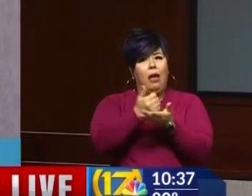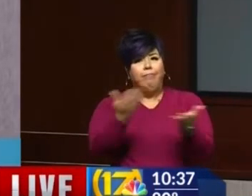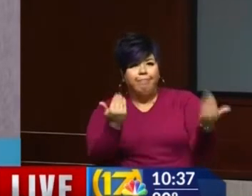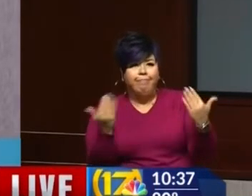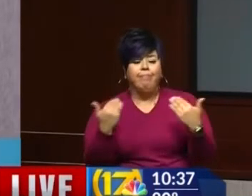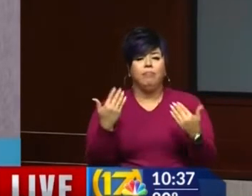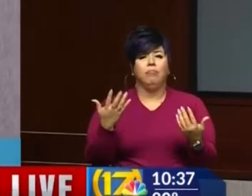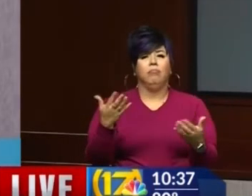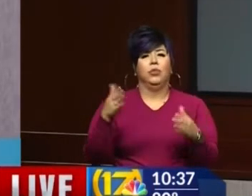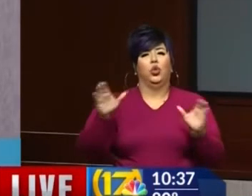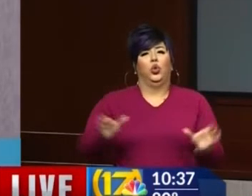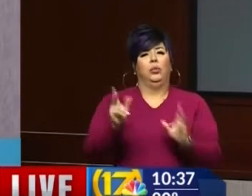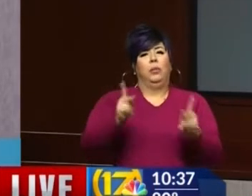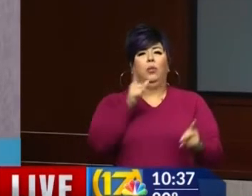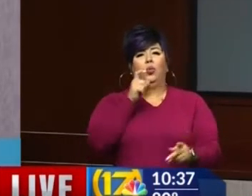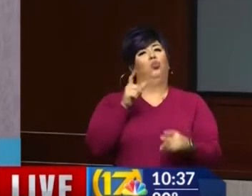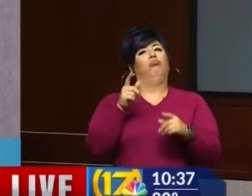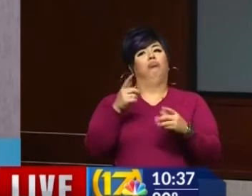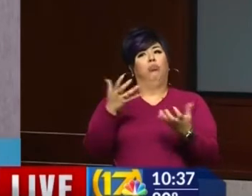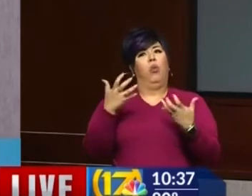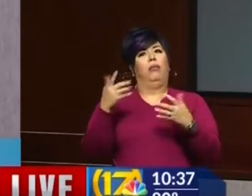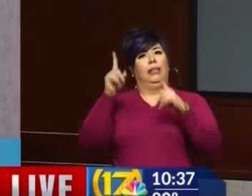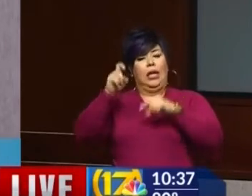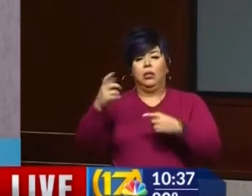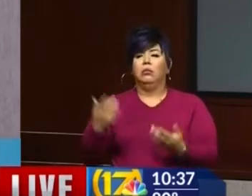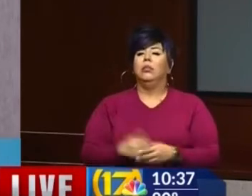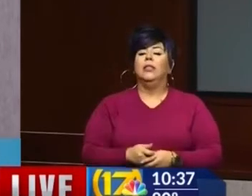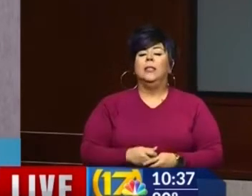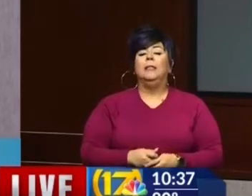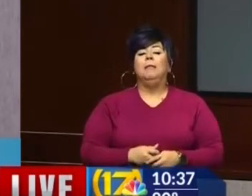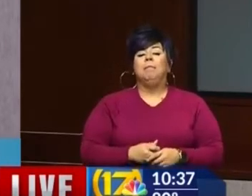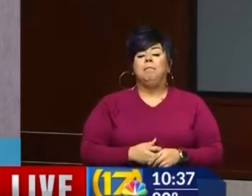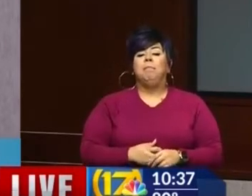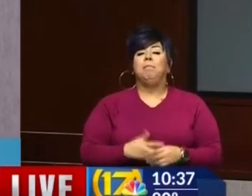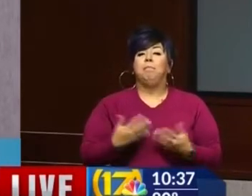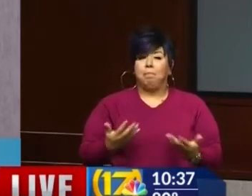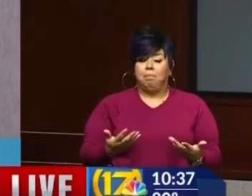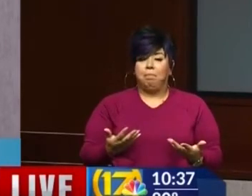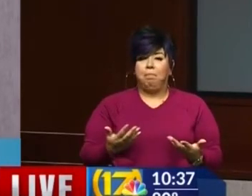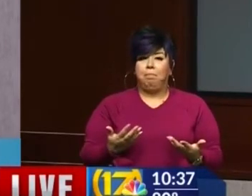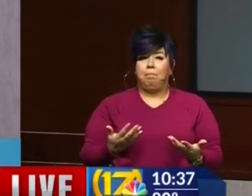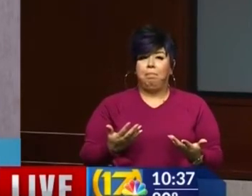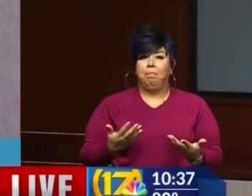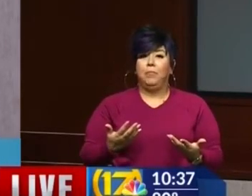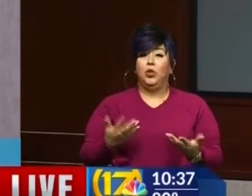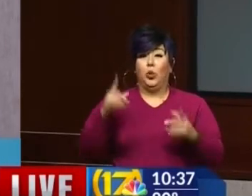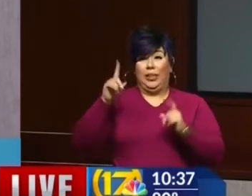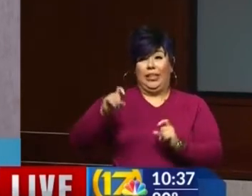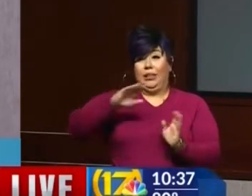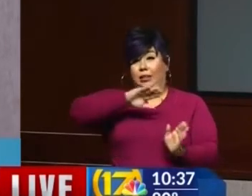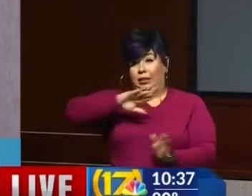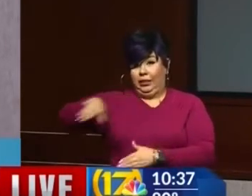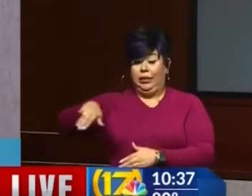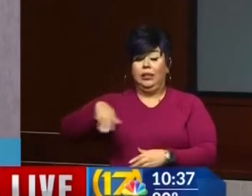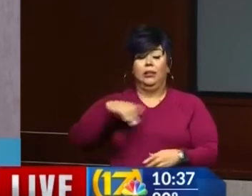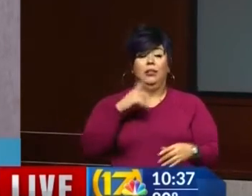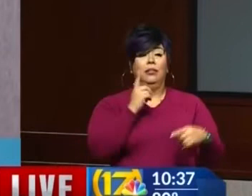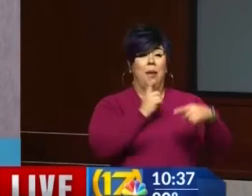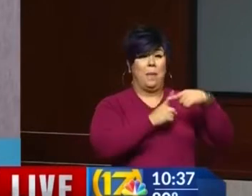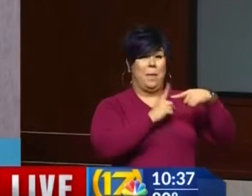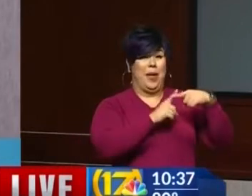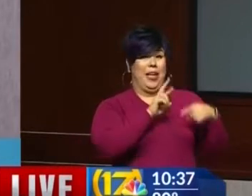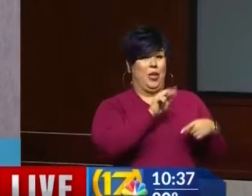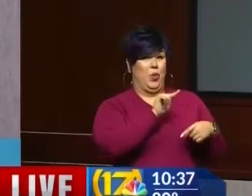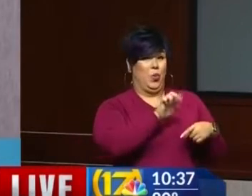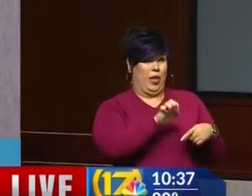You know, in terms of if you get away from testing and you want to talk about getting positivity rates down, not